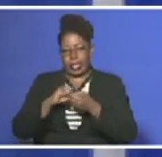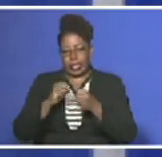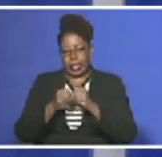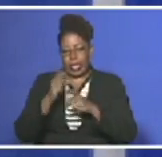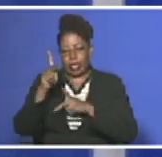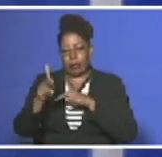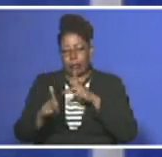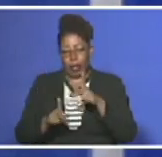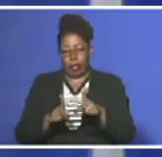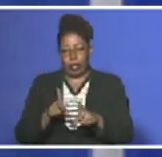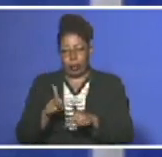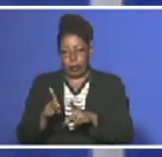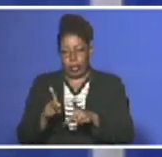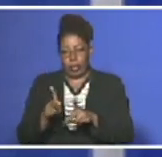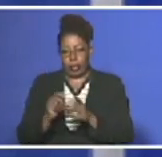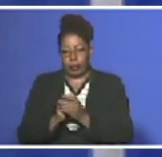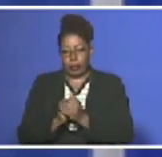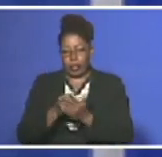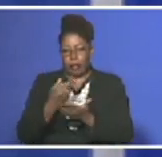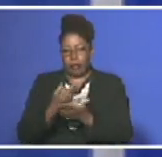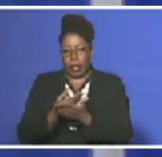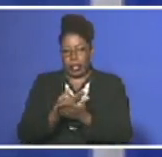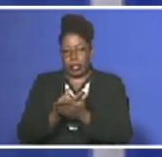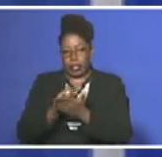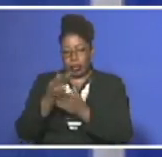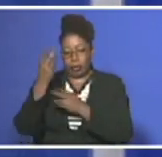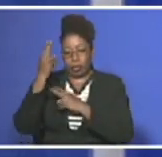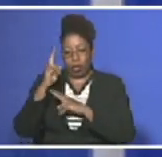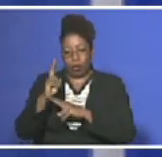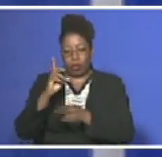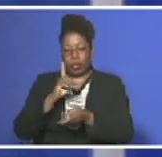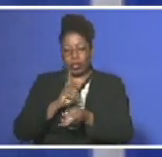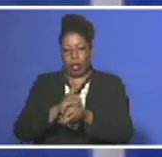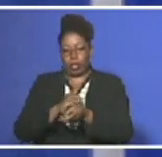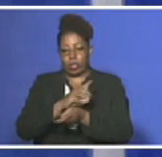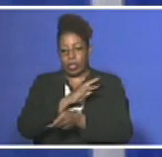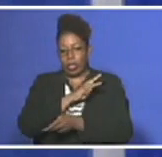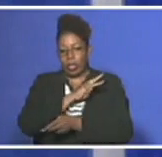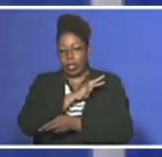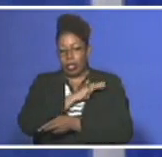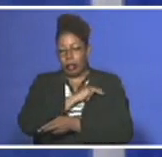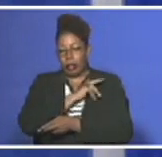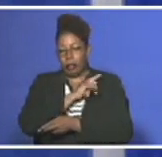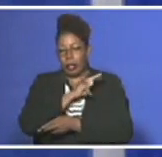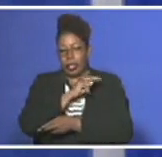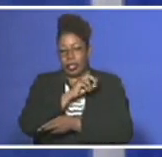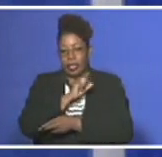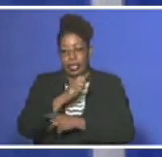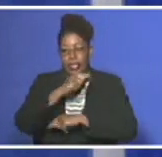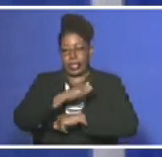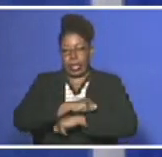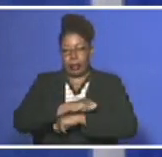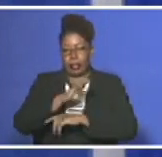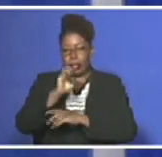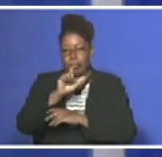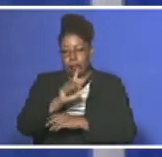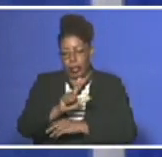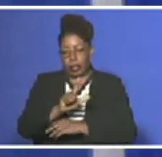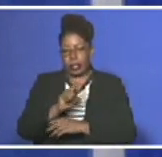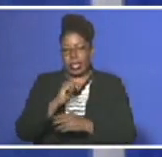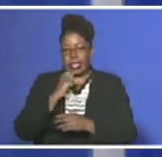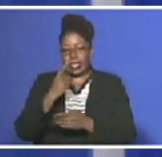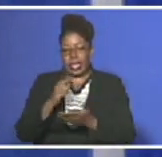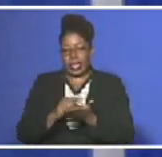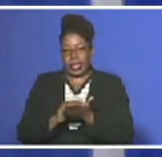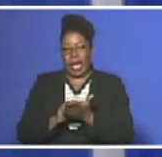public procurement. Minister of Finance, Prime Minister the Most Honourable Dr. Hubert Minnis, in tabling the bills, emphasised the government's